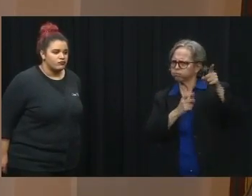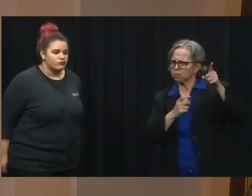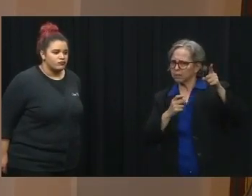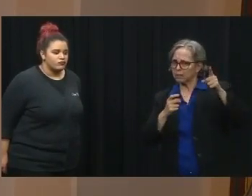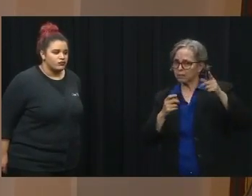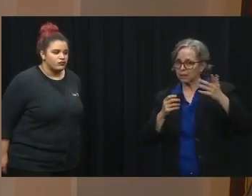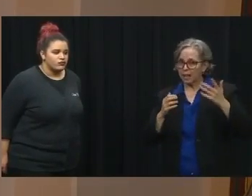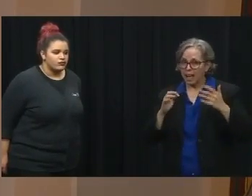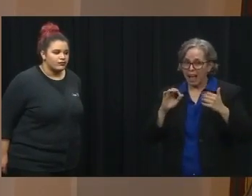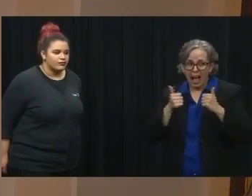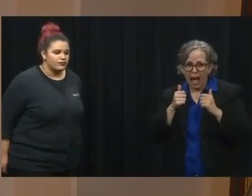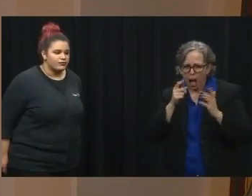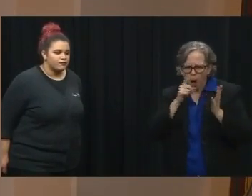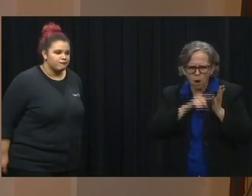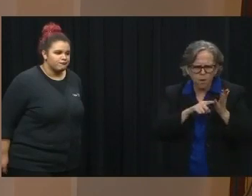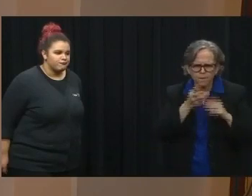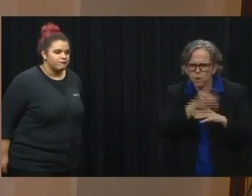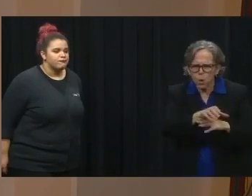is going to be